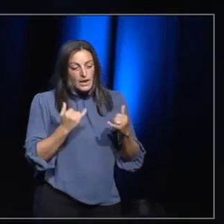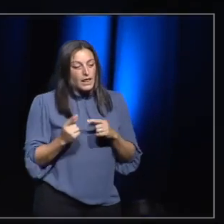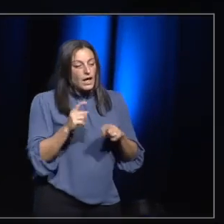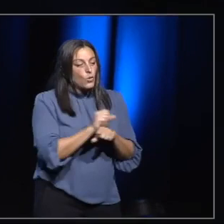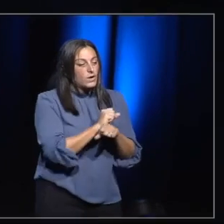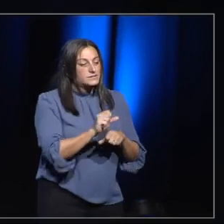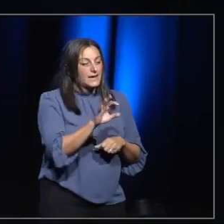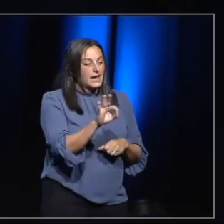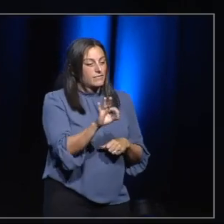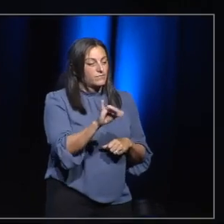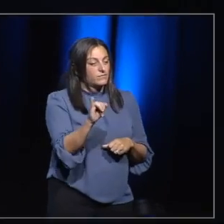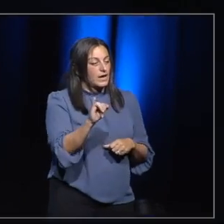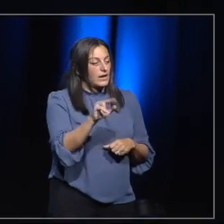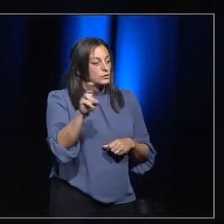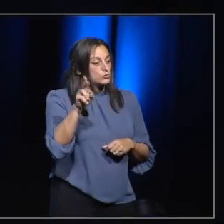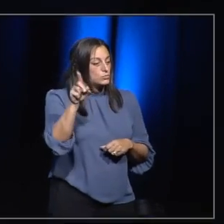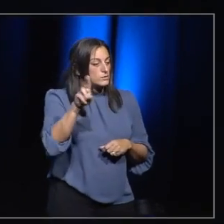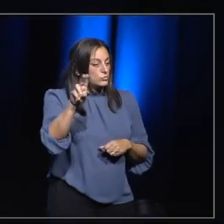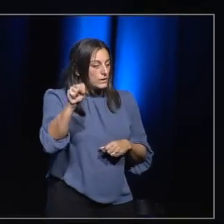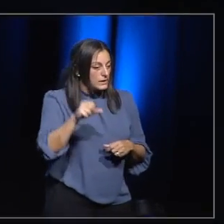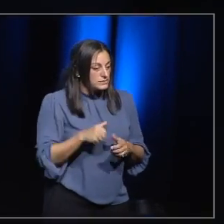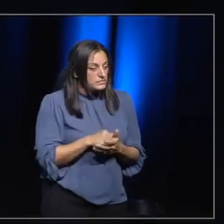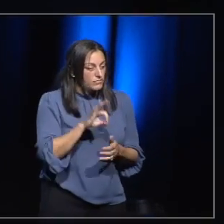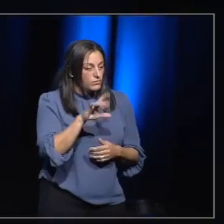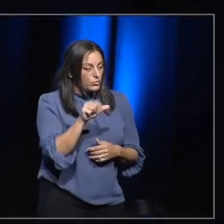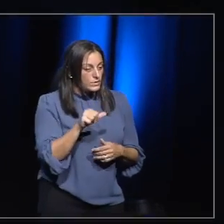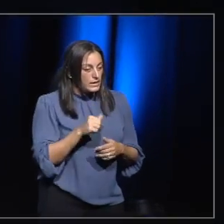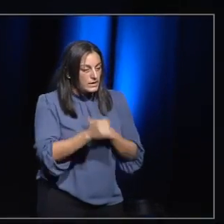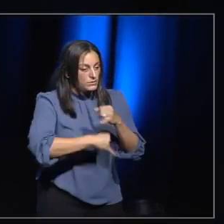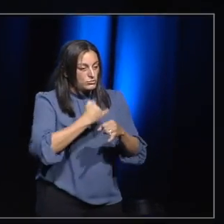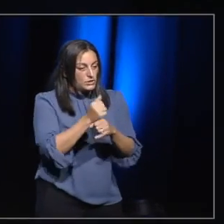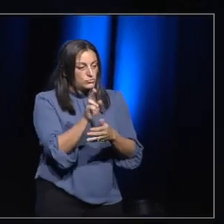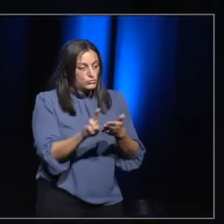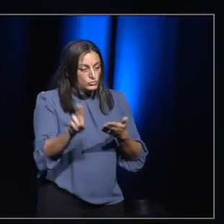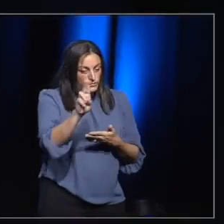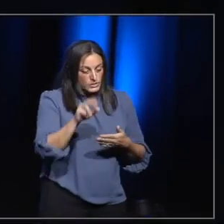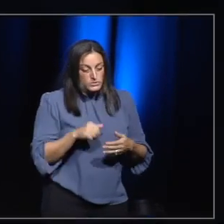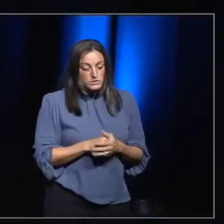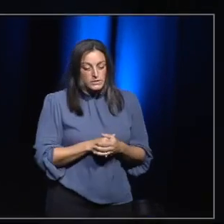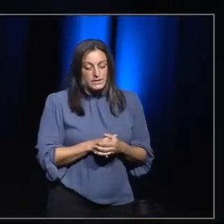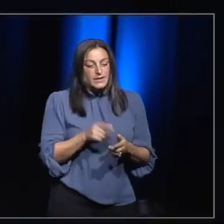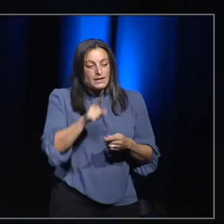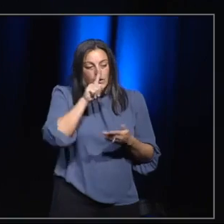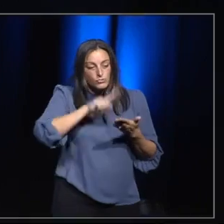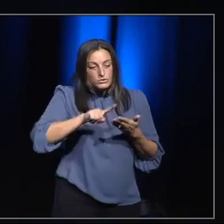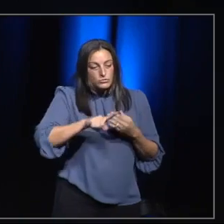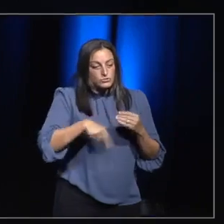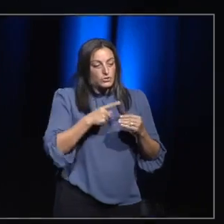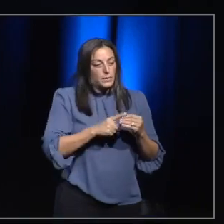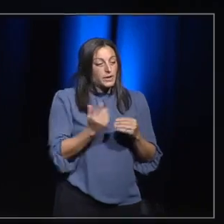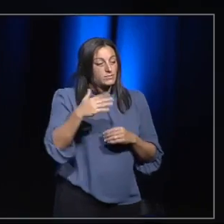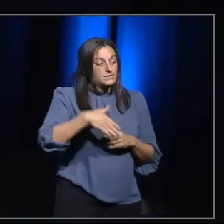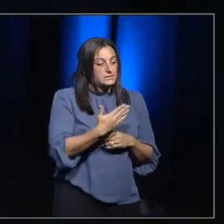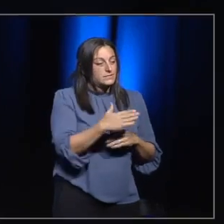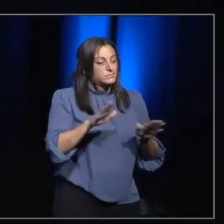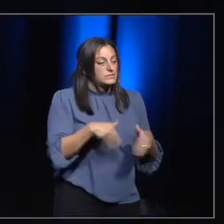the title of Richard's plenary is The Shark Bay Dolphin Alliances and the Future of Cetacean Behavioural Ecology.